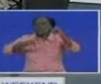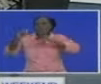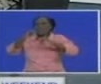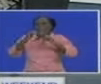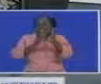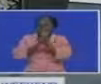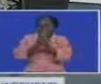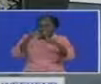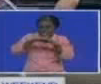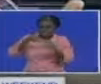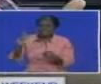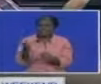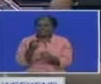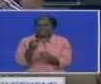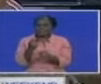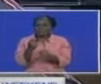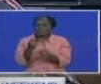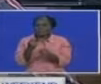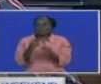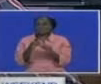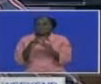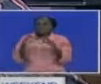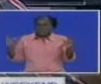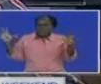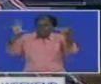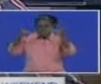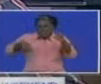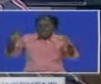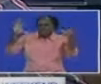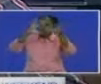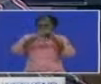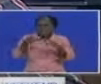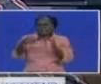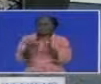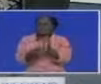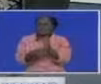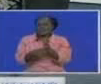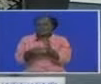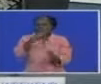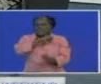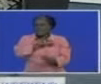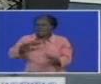interest in Kenya. So to a great extent, we are co-joined in the world. Senator, do you think then if we cut ties with the West,